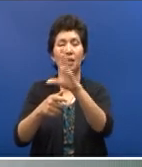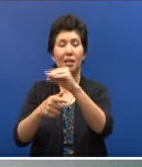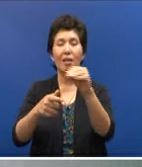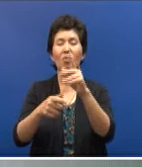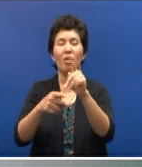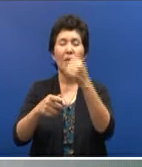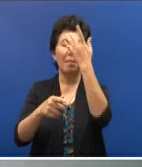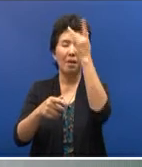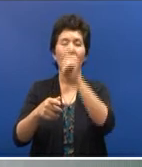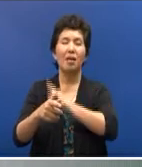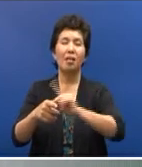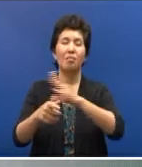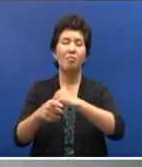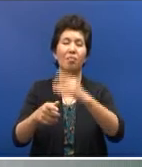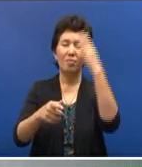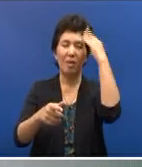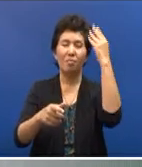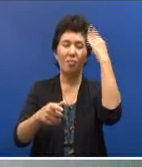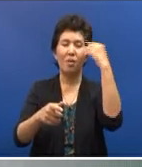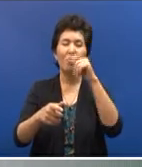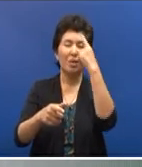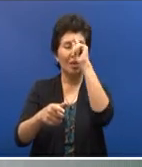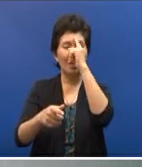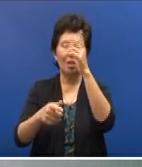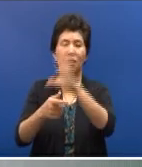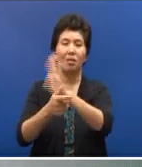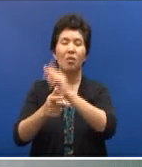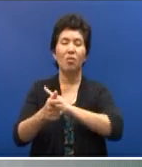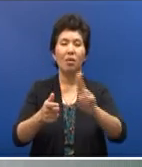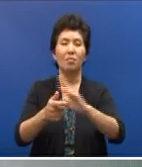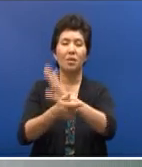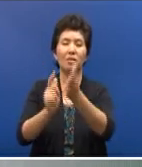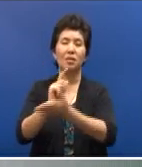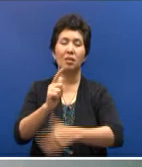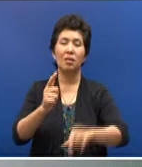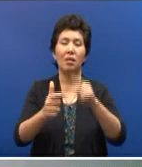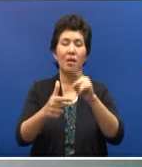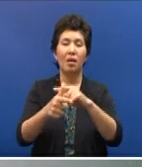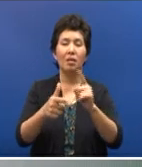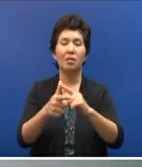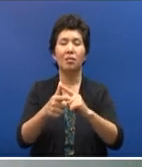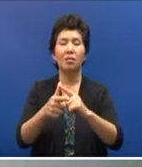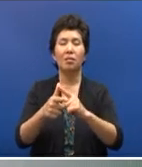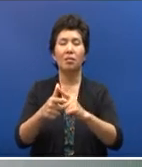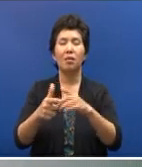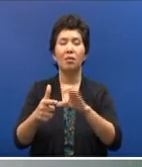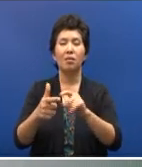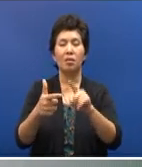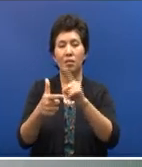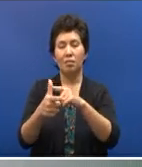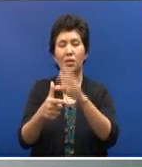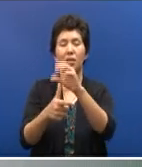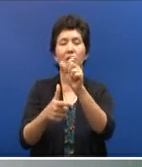so this group are considered as the purest, okay, and the holiest group in the